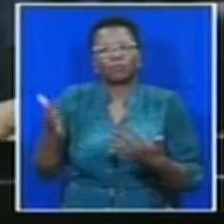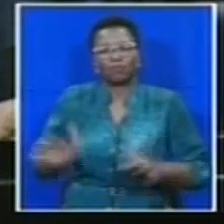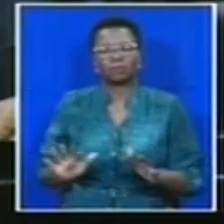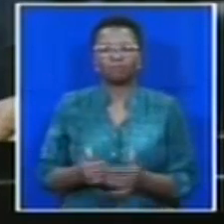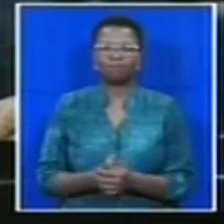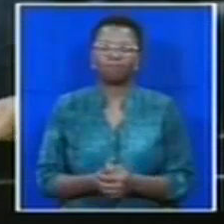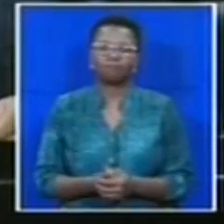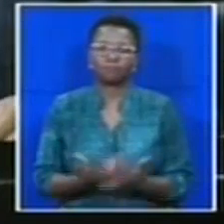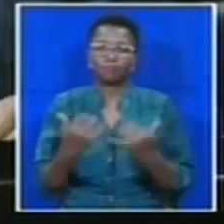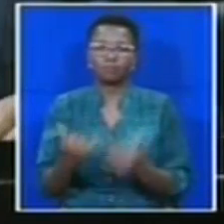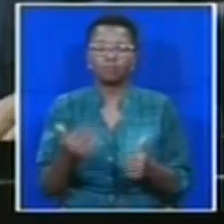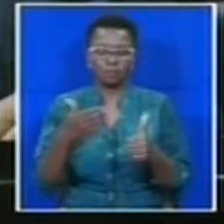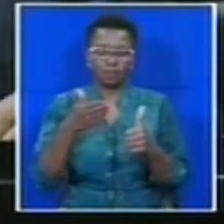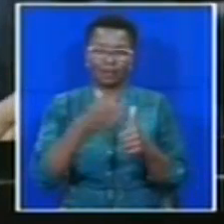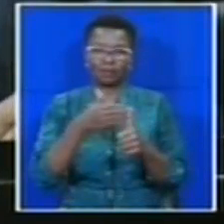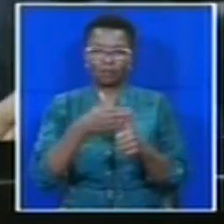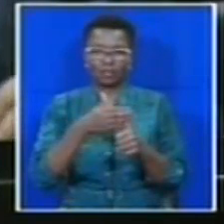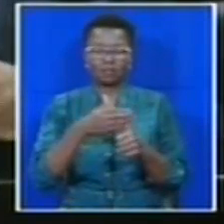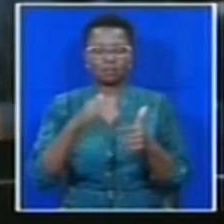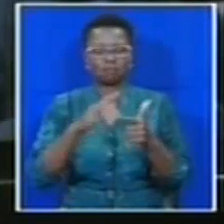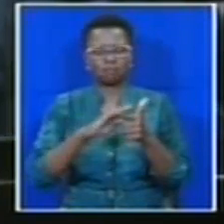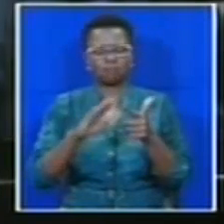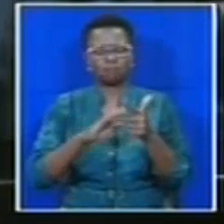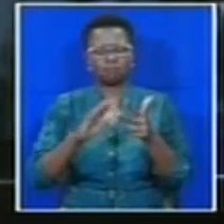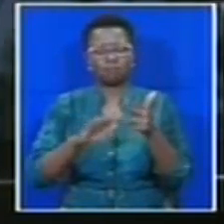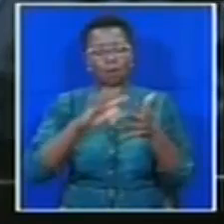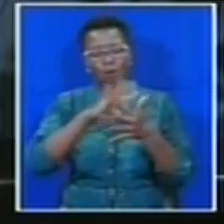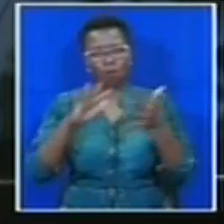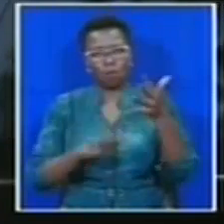The Secretary will read the first to fifth orders together.